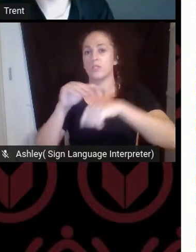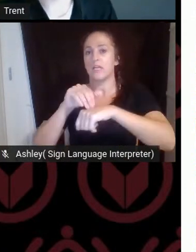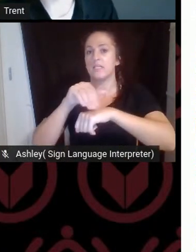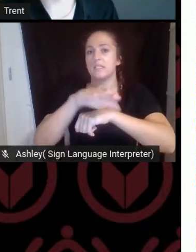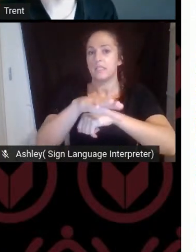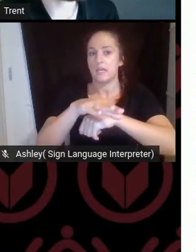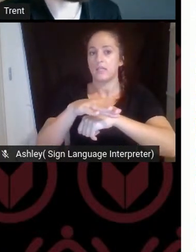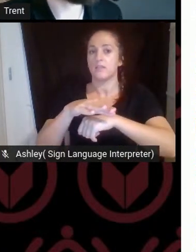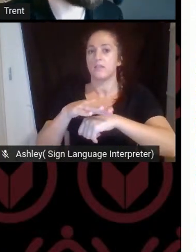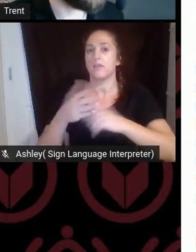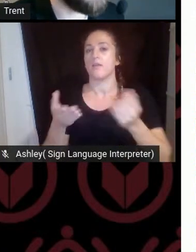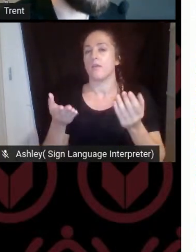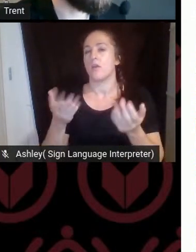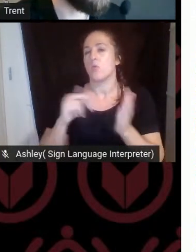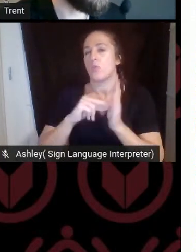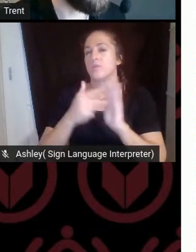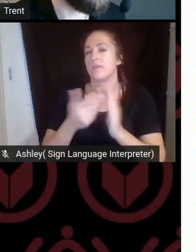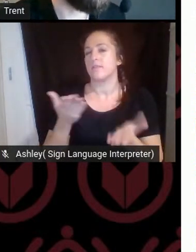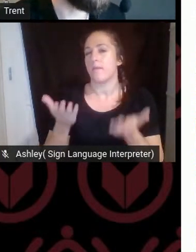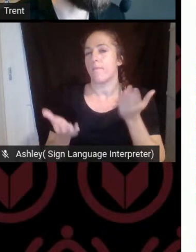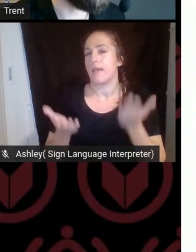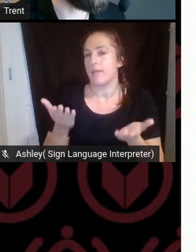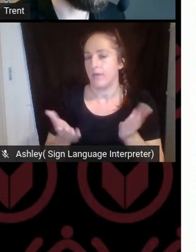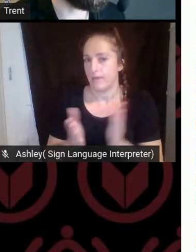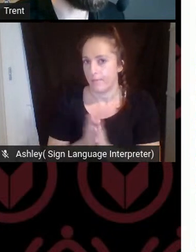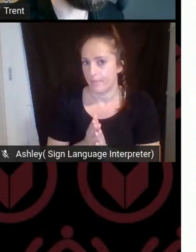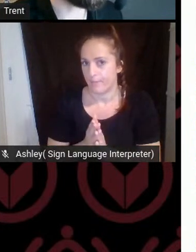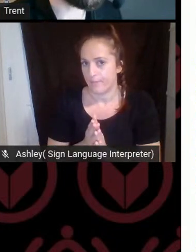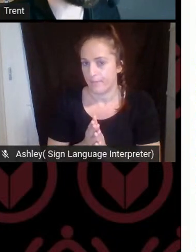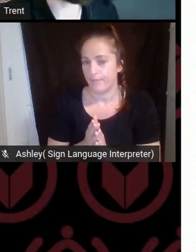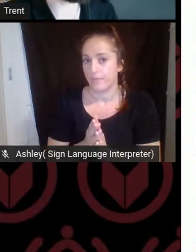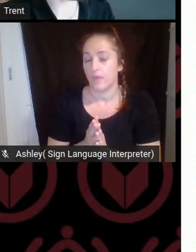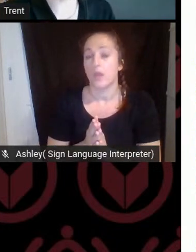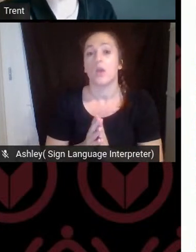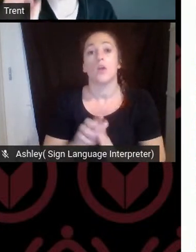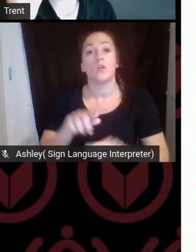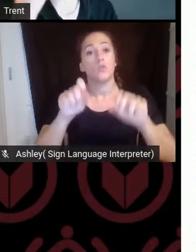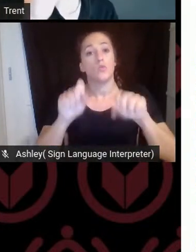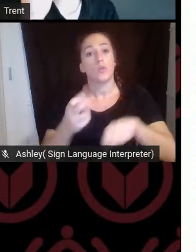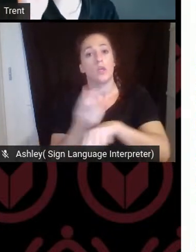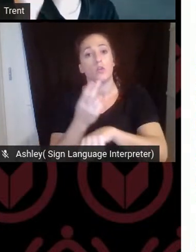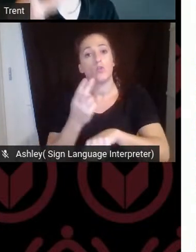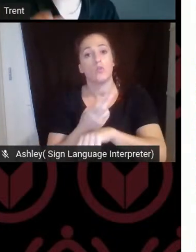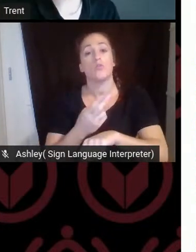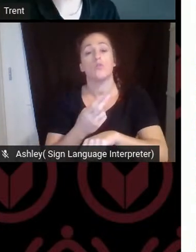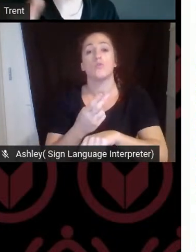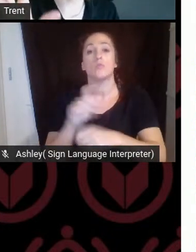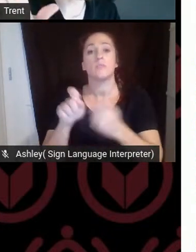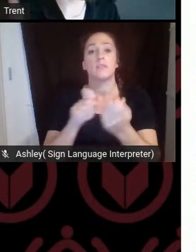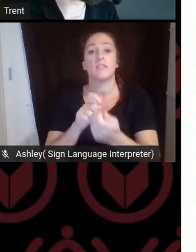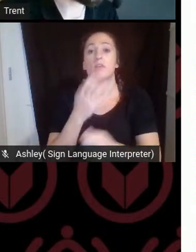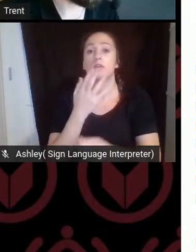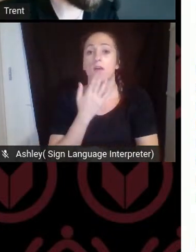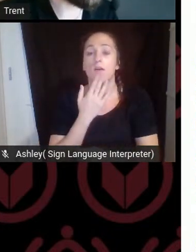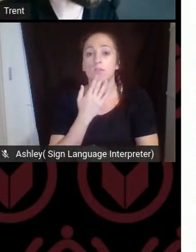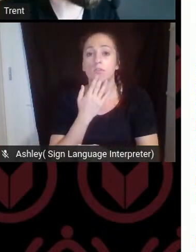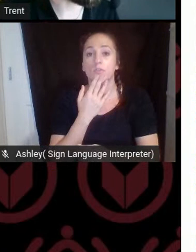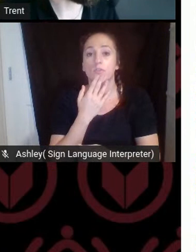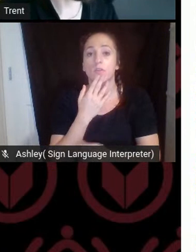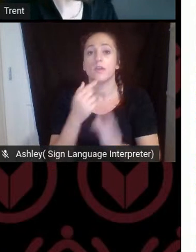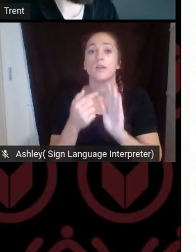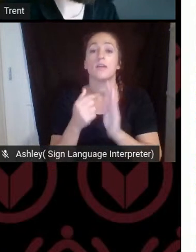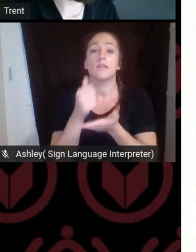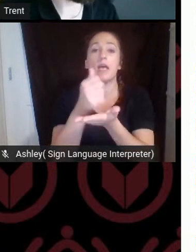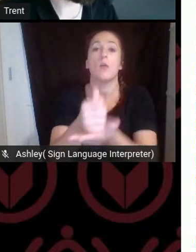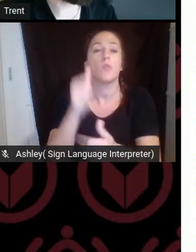saying I will maybe be attending. So you can use that color coding system to easily just kind of look and see, what do I got going on